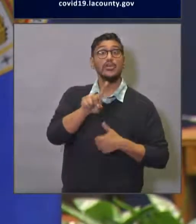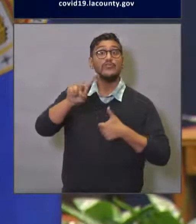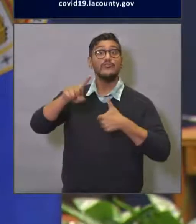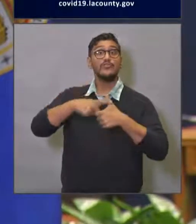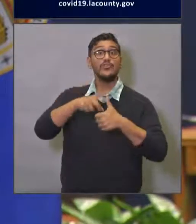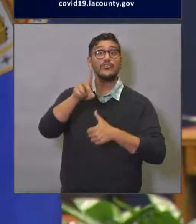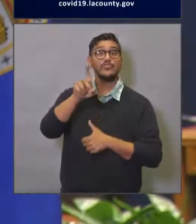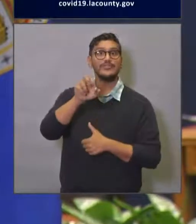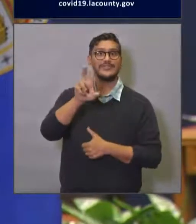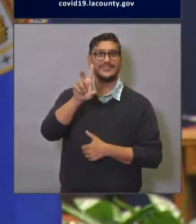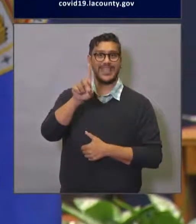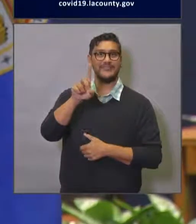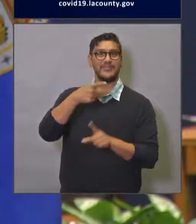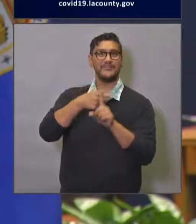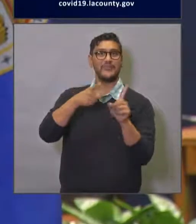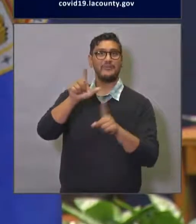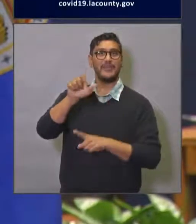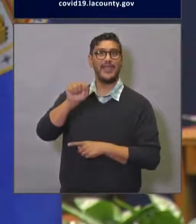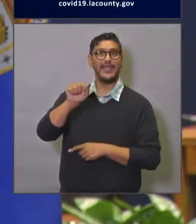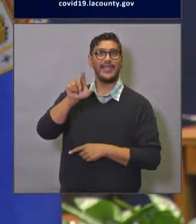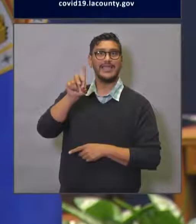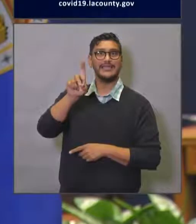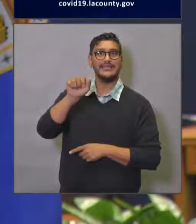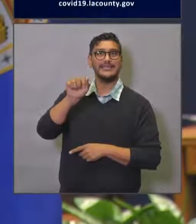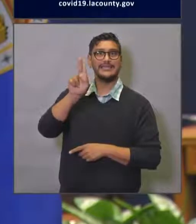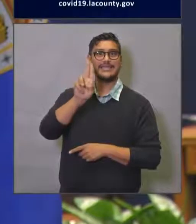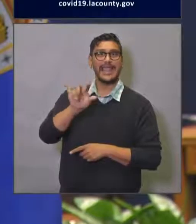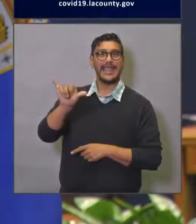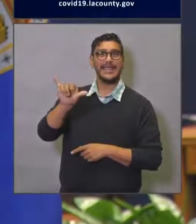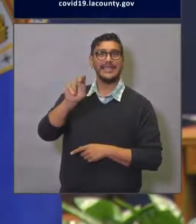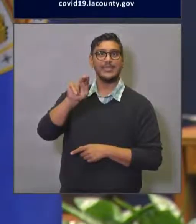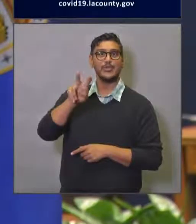David Rosenfeld with LA Daily News. Please go ahead.